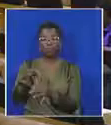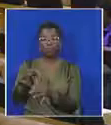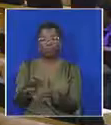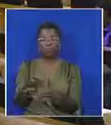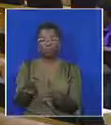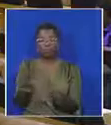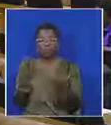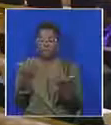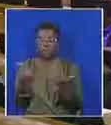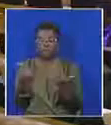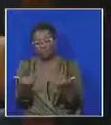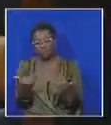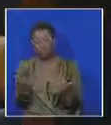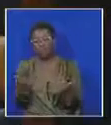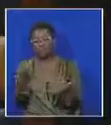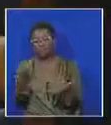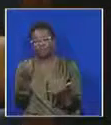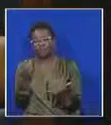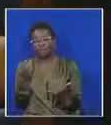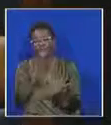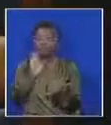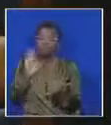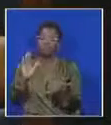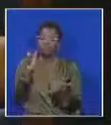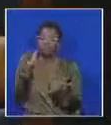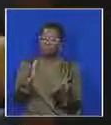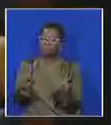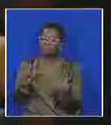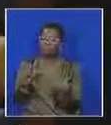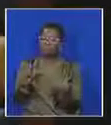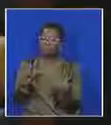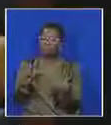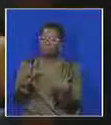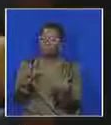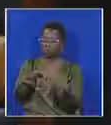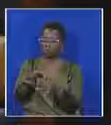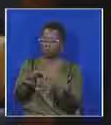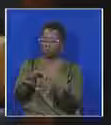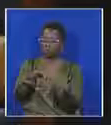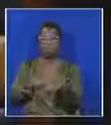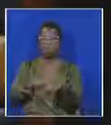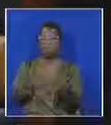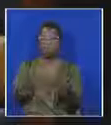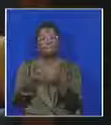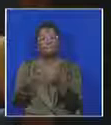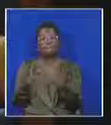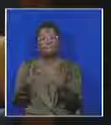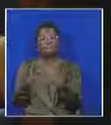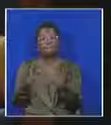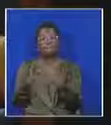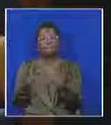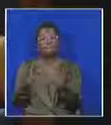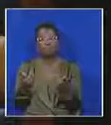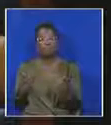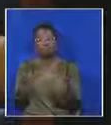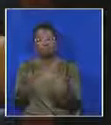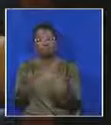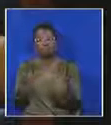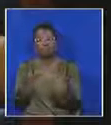he says he's one of those who did not vote for apartheid. Point of order. Now, I don't see what the question